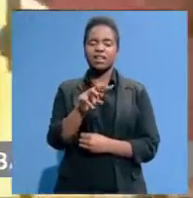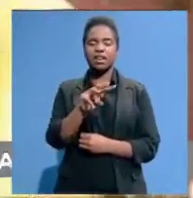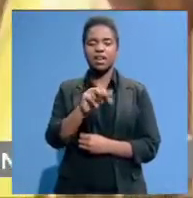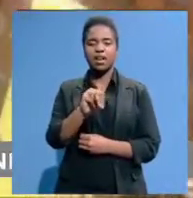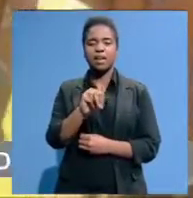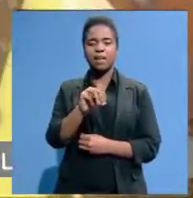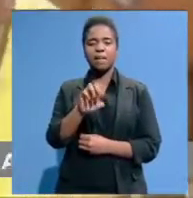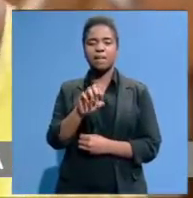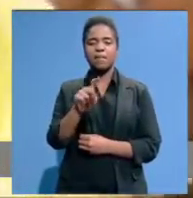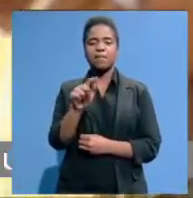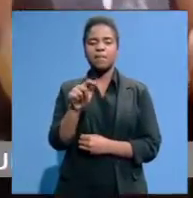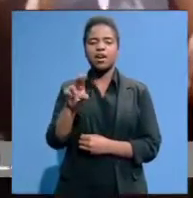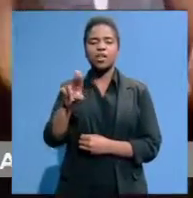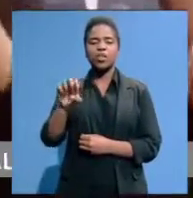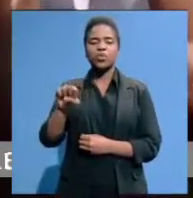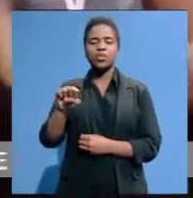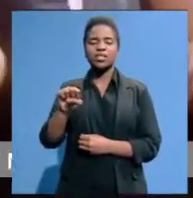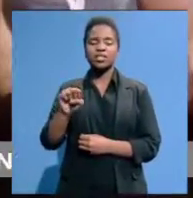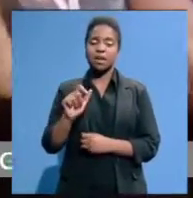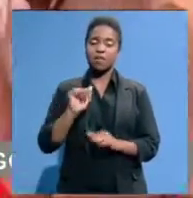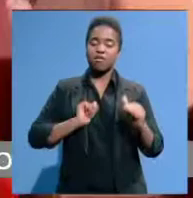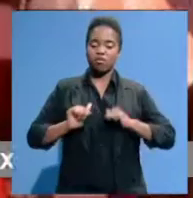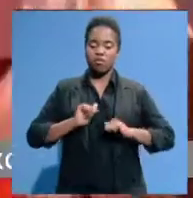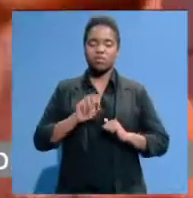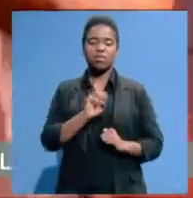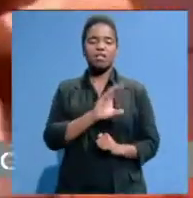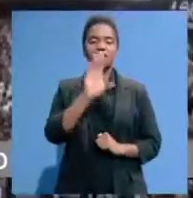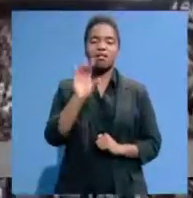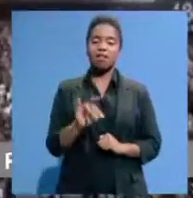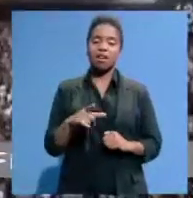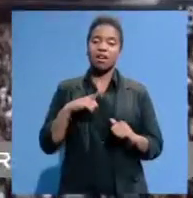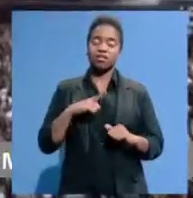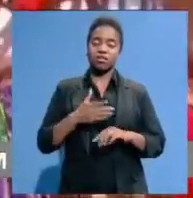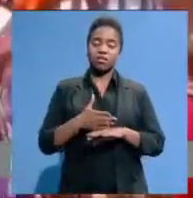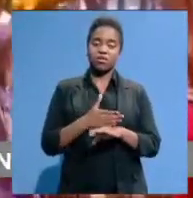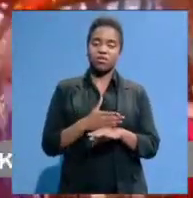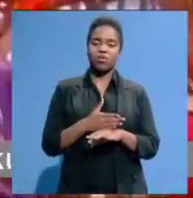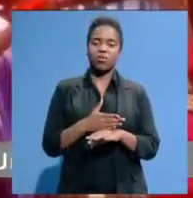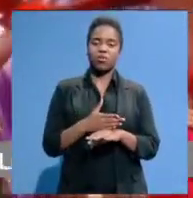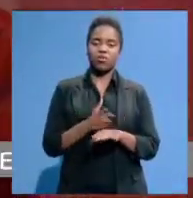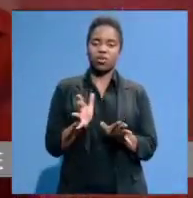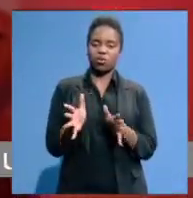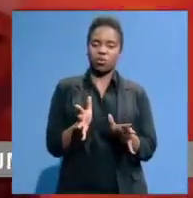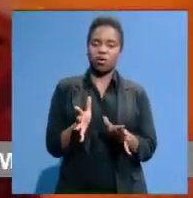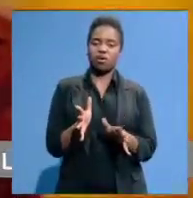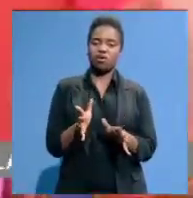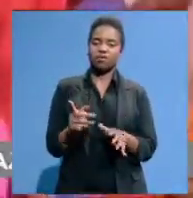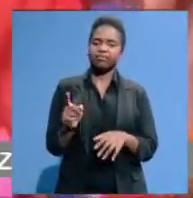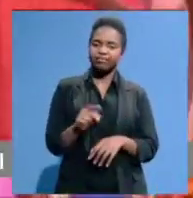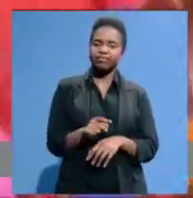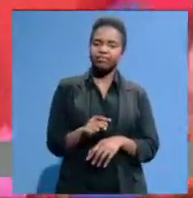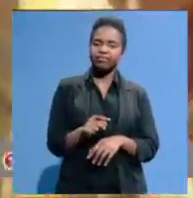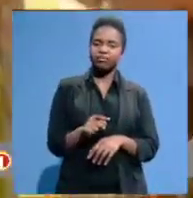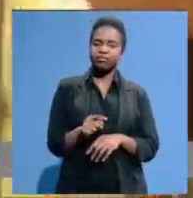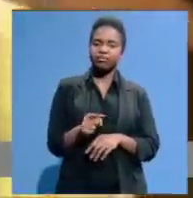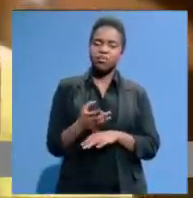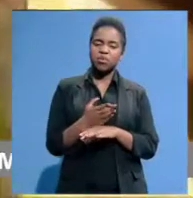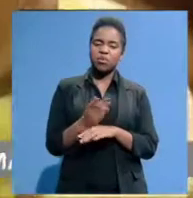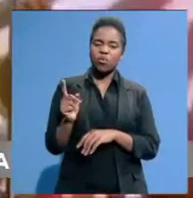by Mr. Taj Mahal. The album Say Africa, the last track of the album. So there's a song called